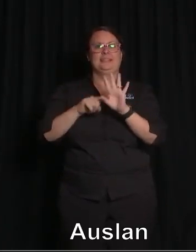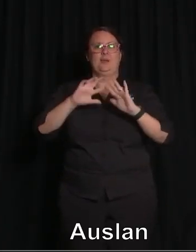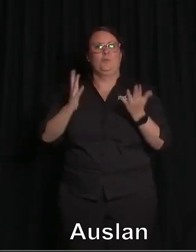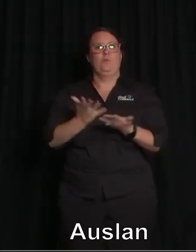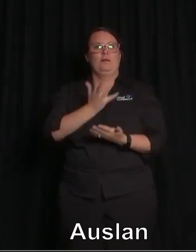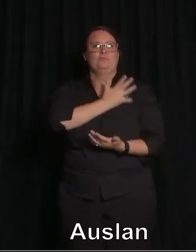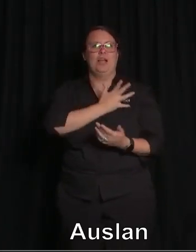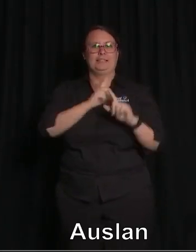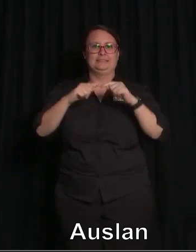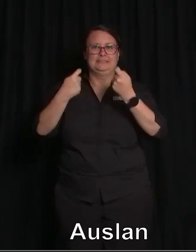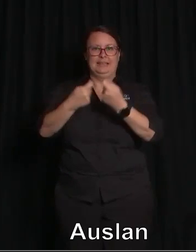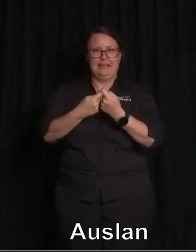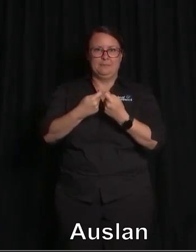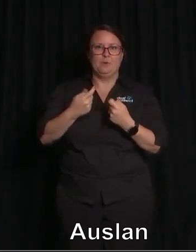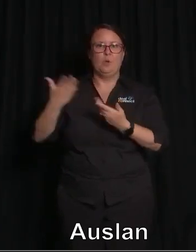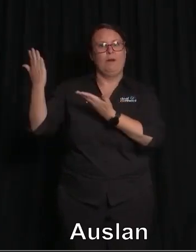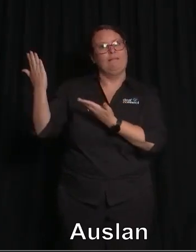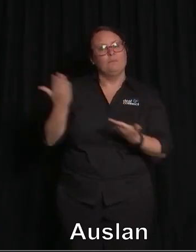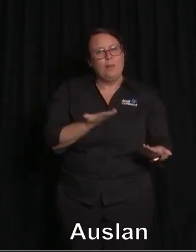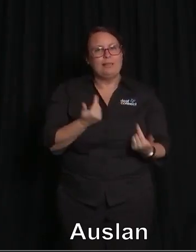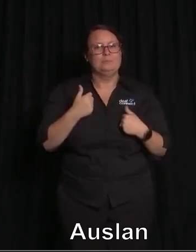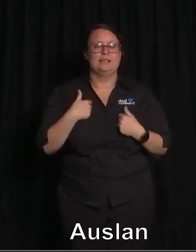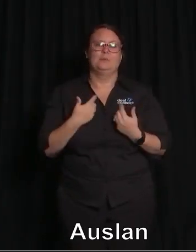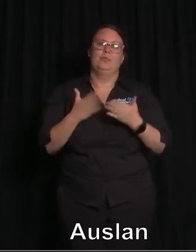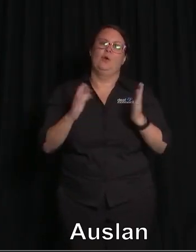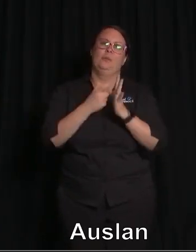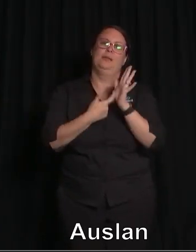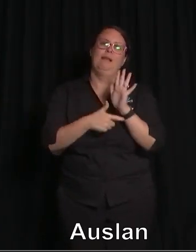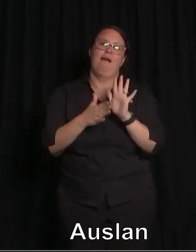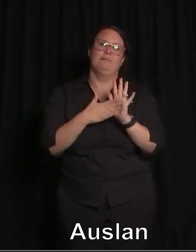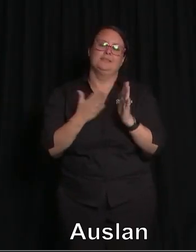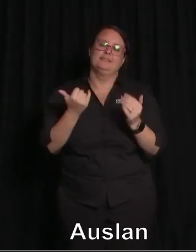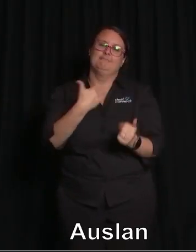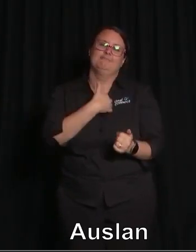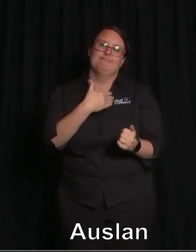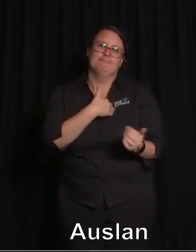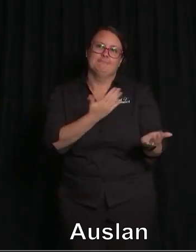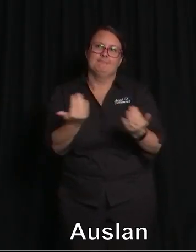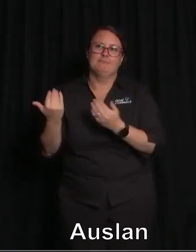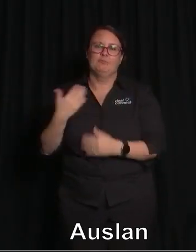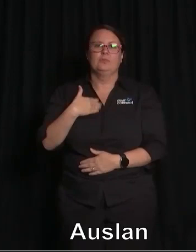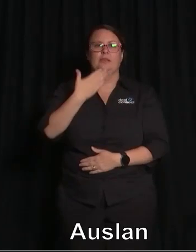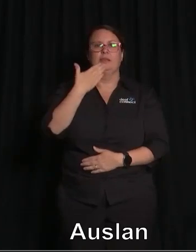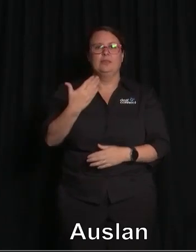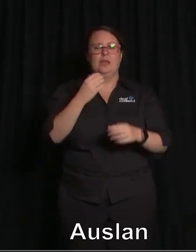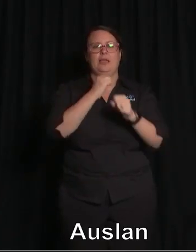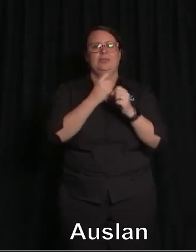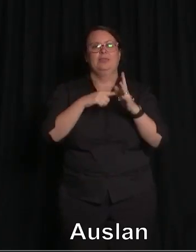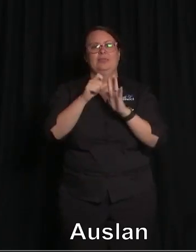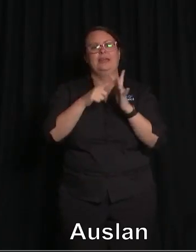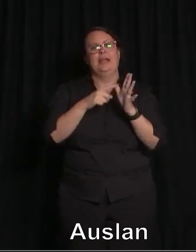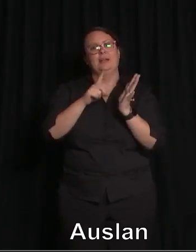has so generously hosted us with open arms. I would like to acknowledge and thank the Gadigal of the Eora Nation